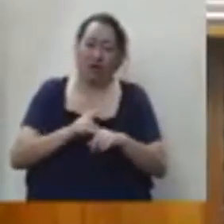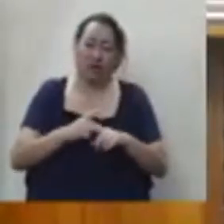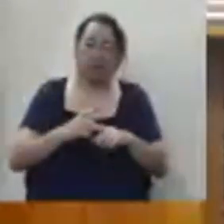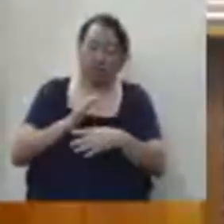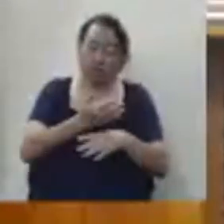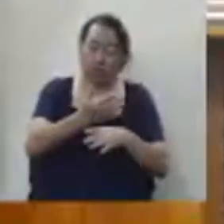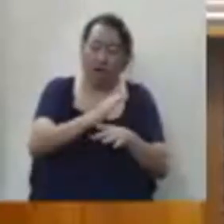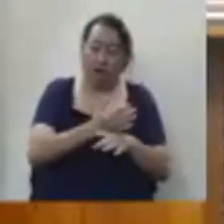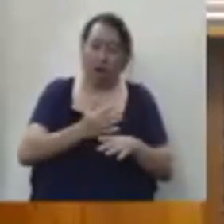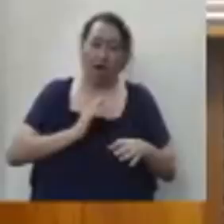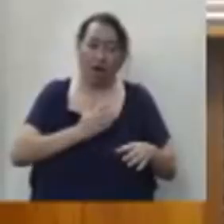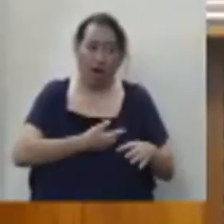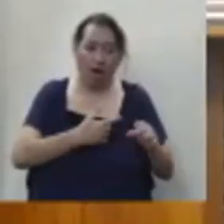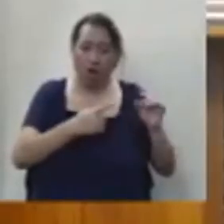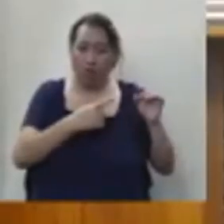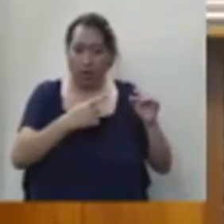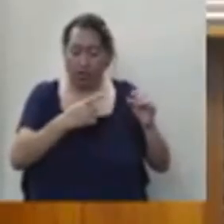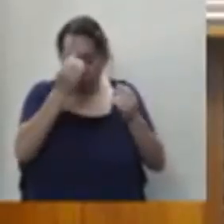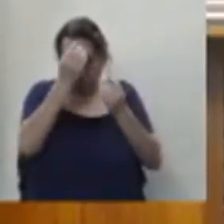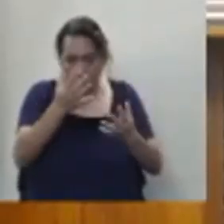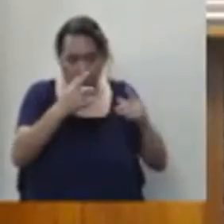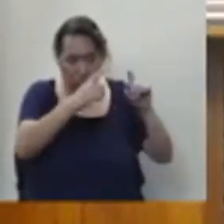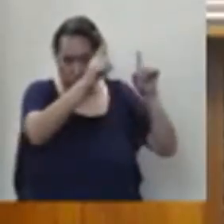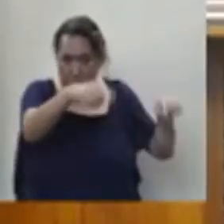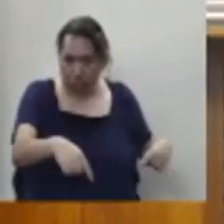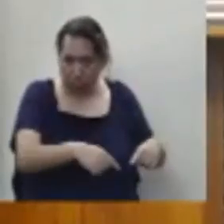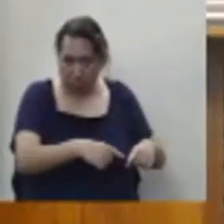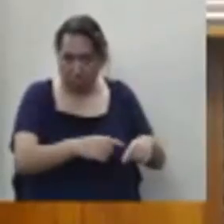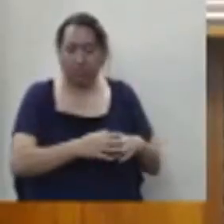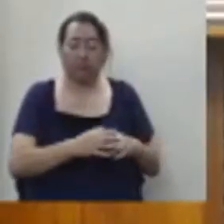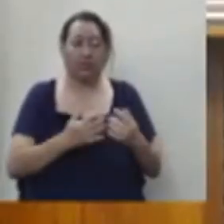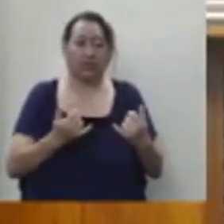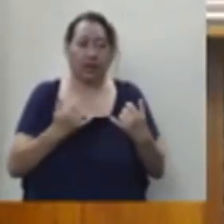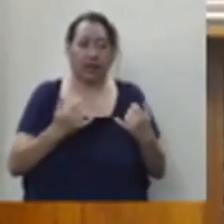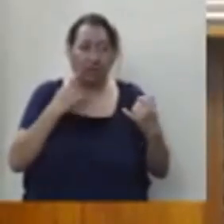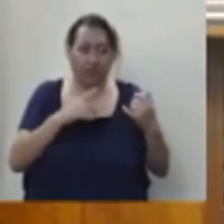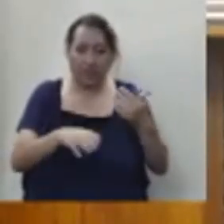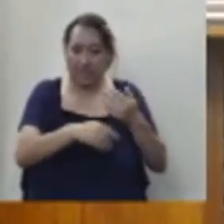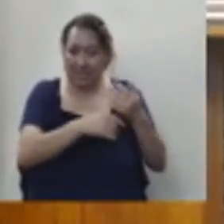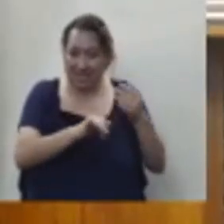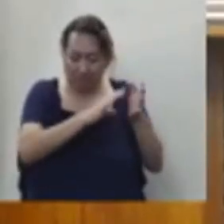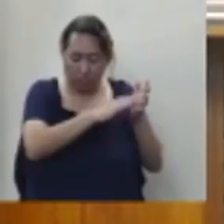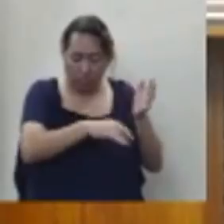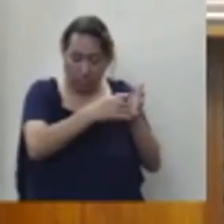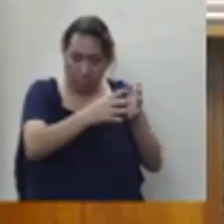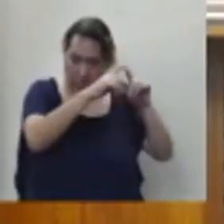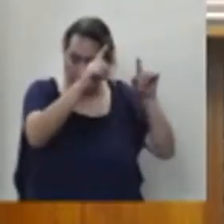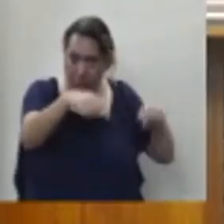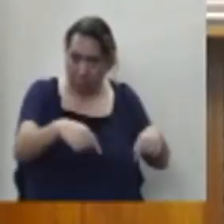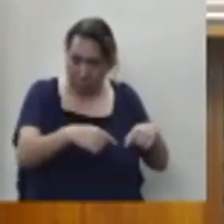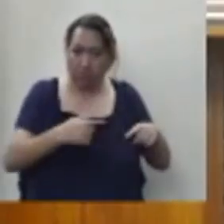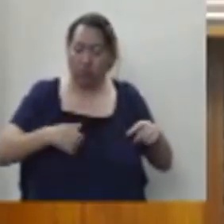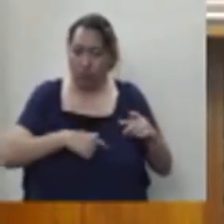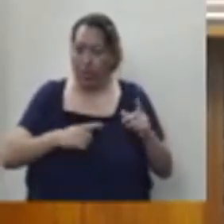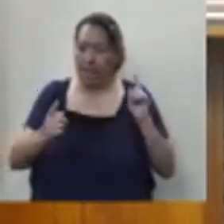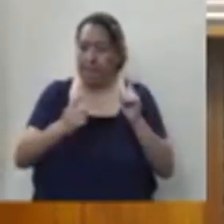wonderful dashboard to all of you. Prior to the implementation of this dashboard, we were given the opportunity to meet with all the mayors and